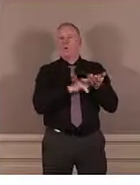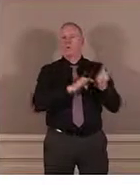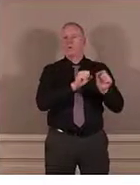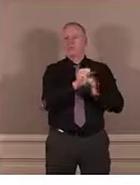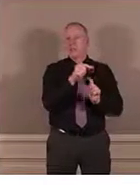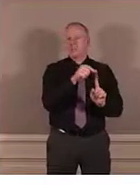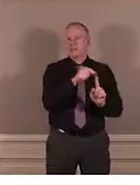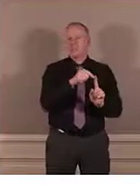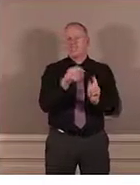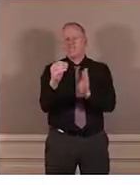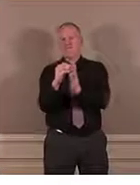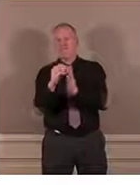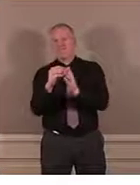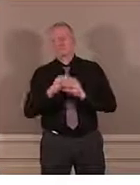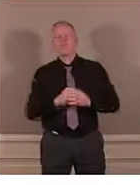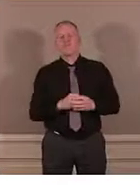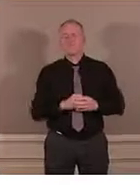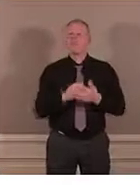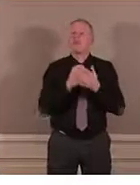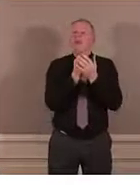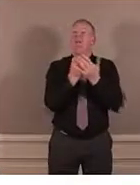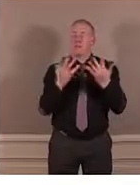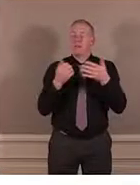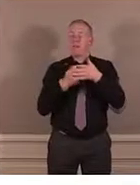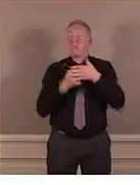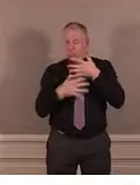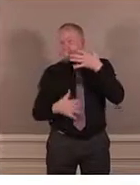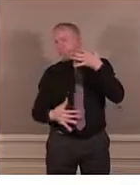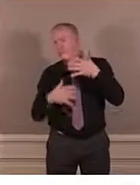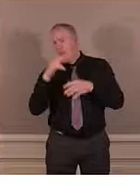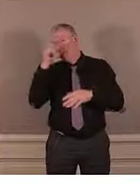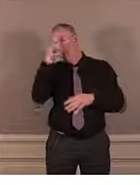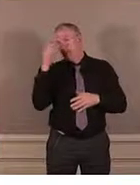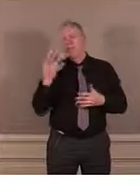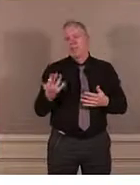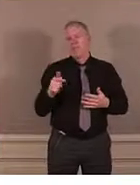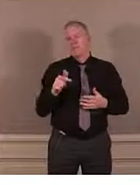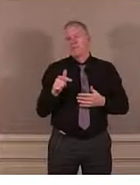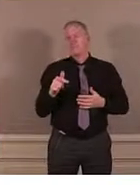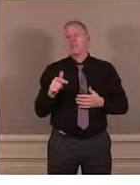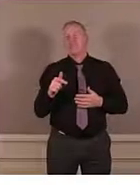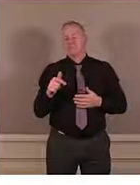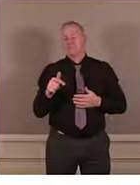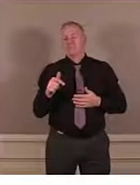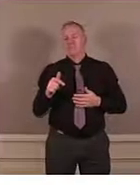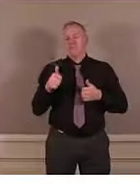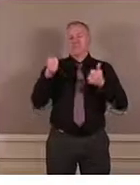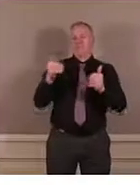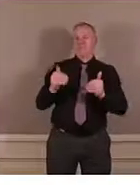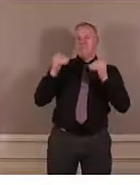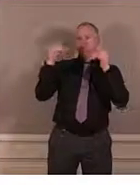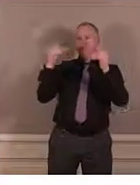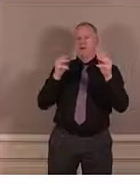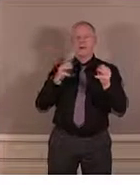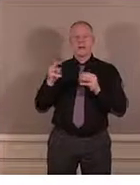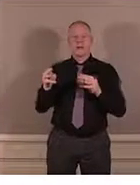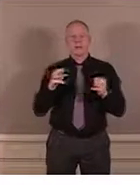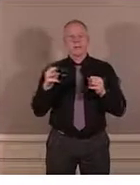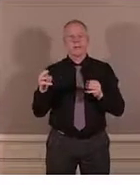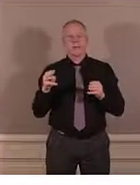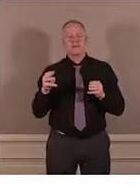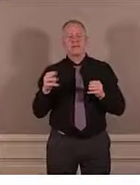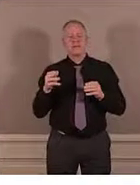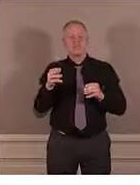sort of thing would be noted. And we had lots and lots of examples of good practice whereby parents and carers